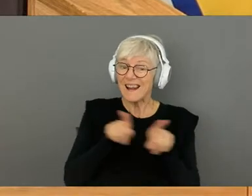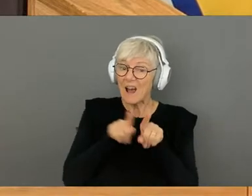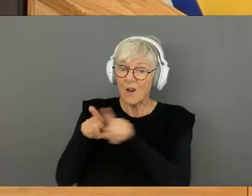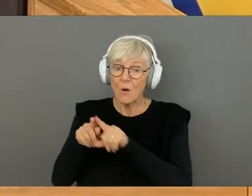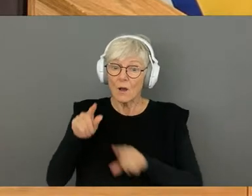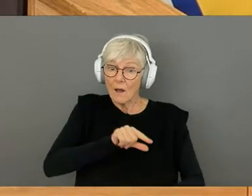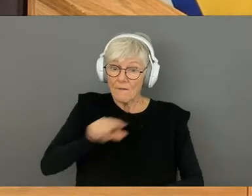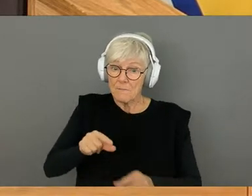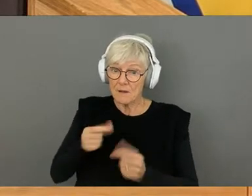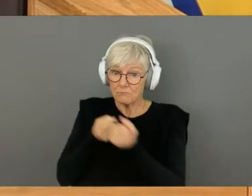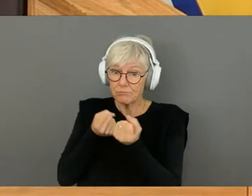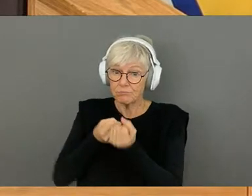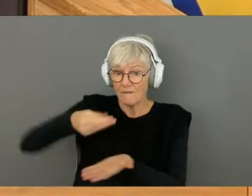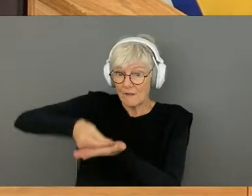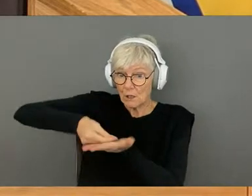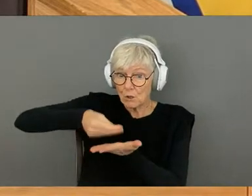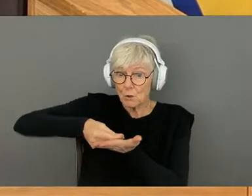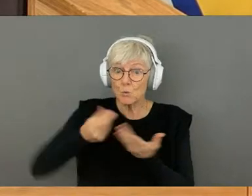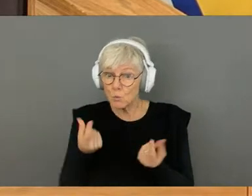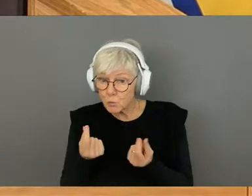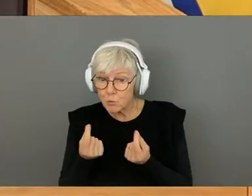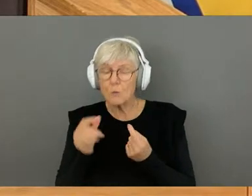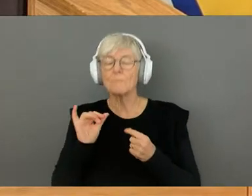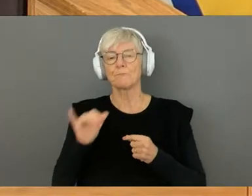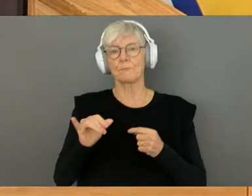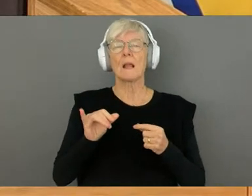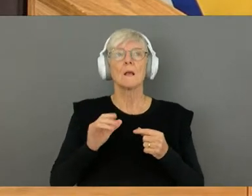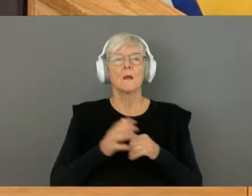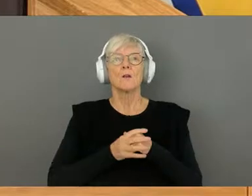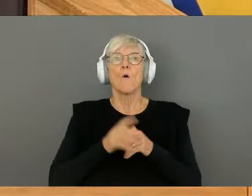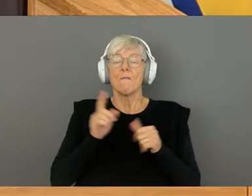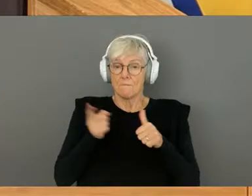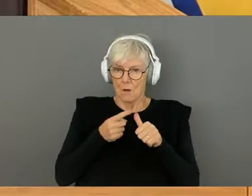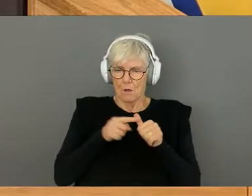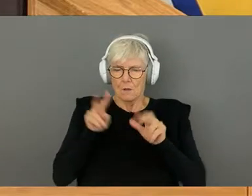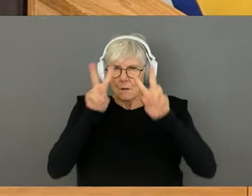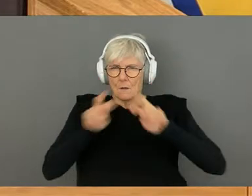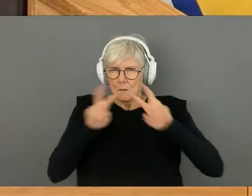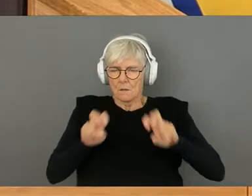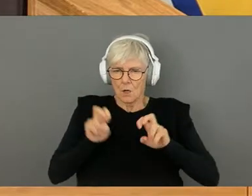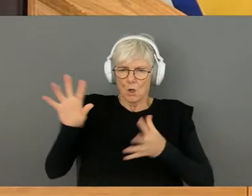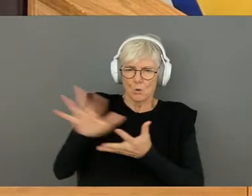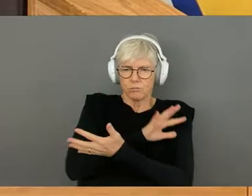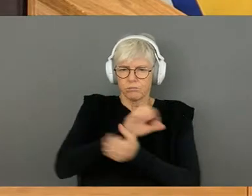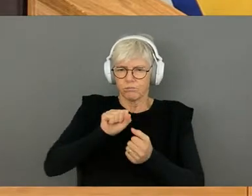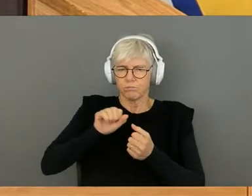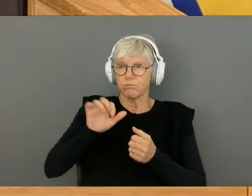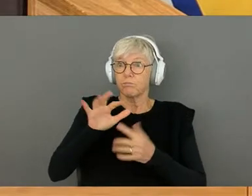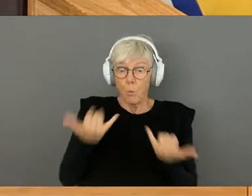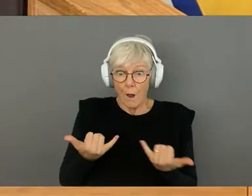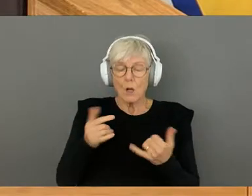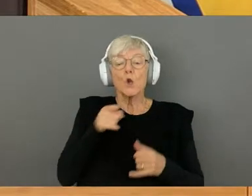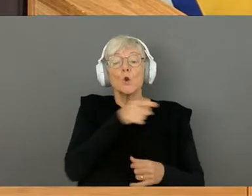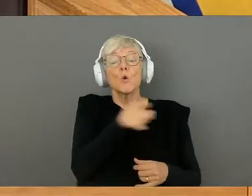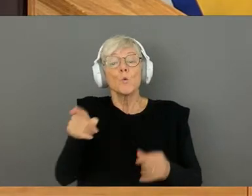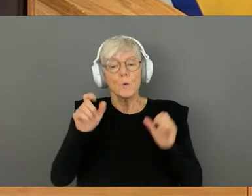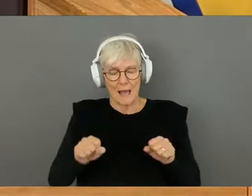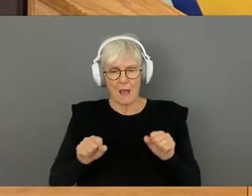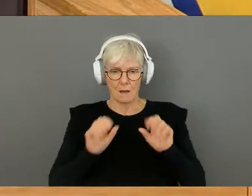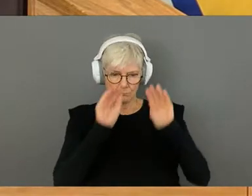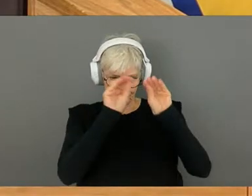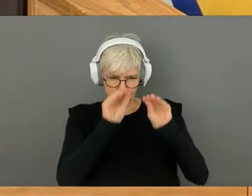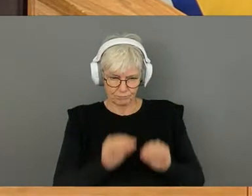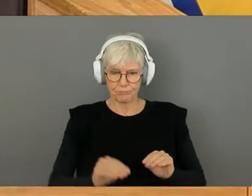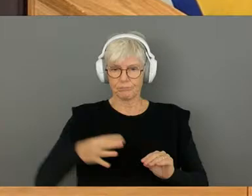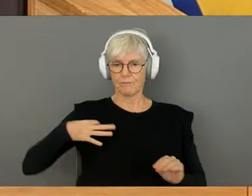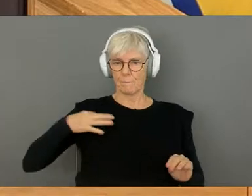better understanding of the scope of the damages from the storm, New Brunswickers can now register their damages. It's